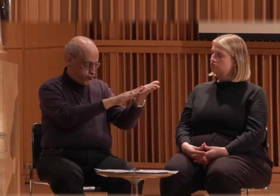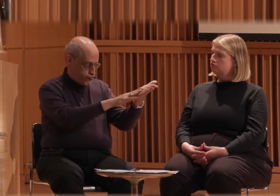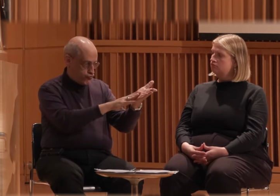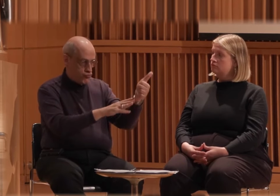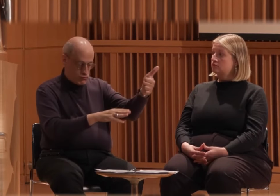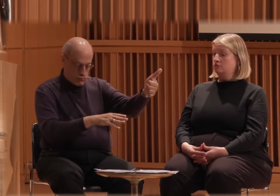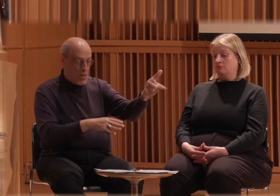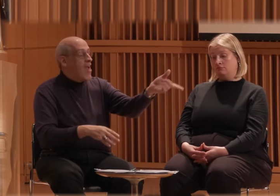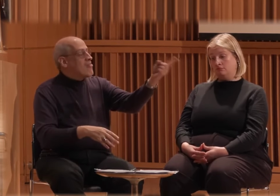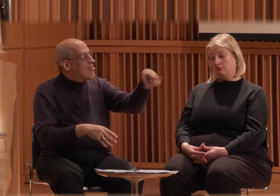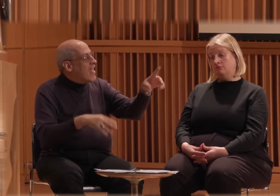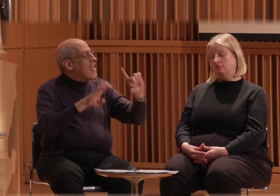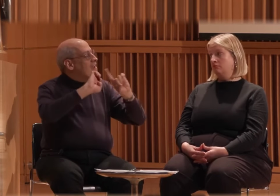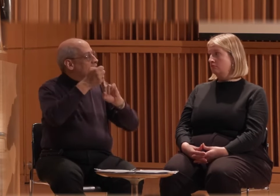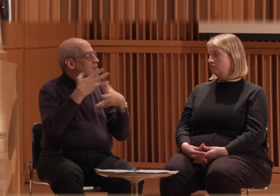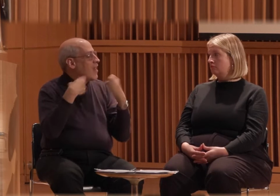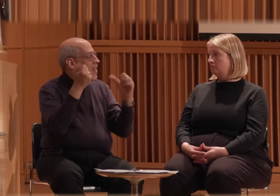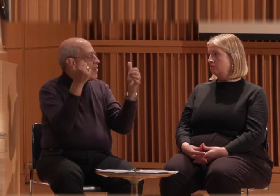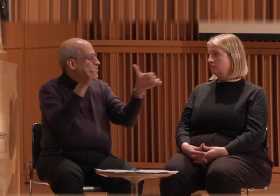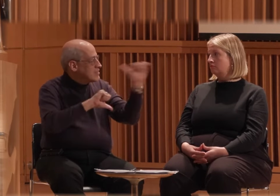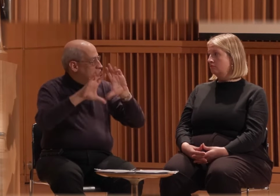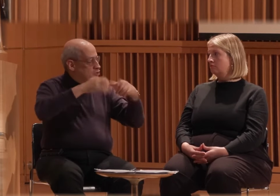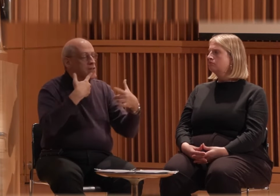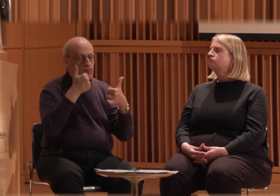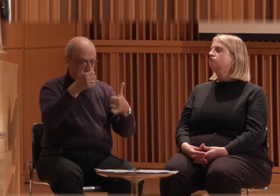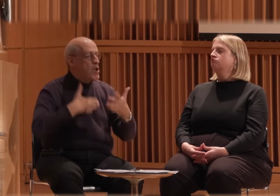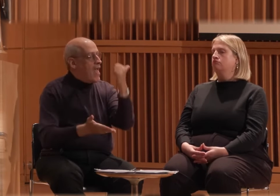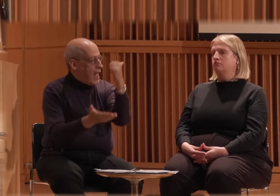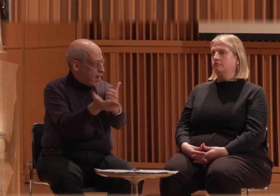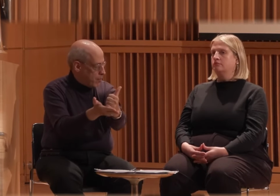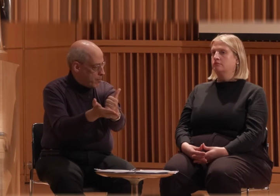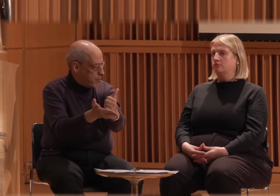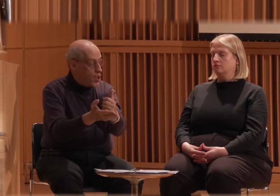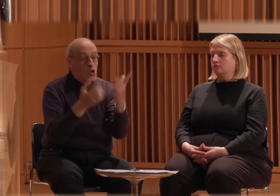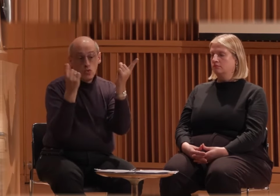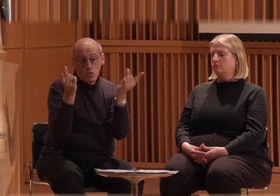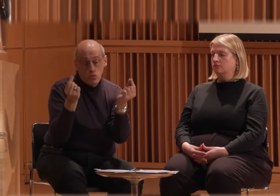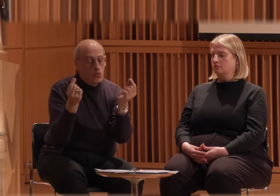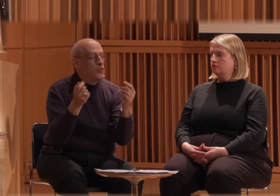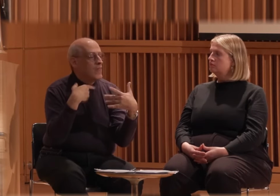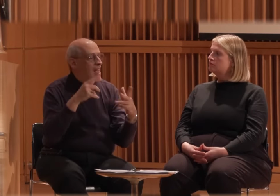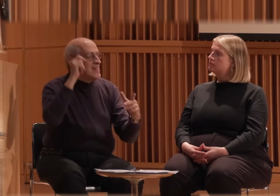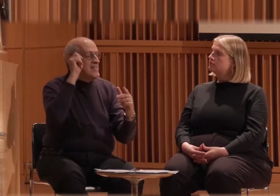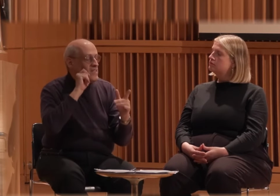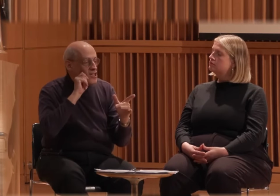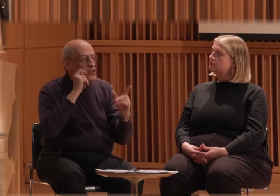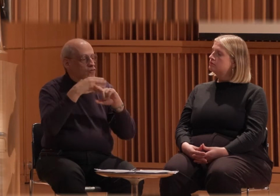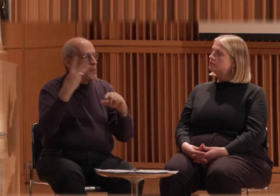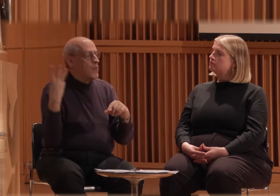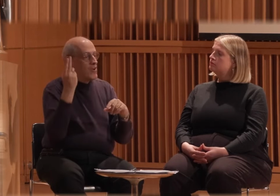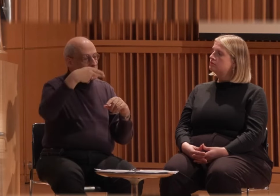infinite credit, the Environmental Health Sciences said, yes, we'll help you. And so what they did was they took teenagers from